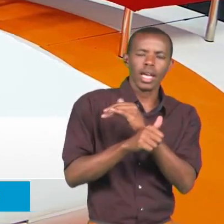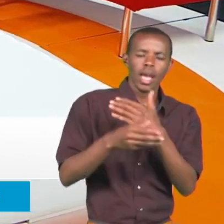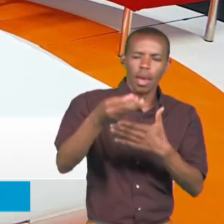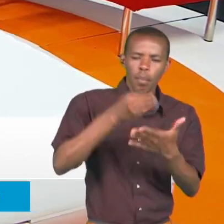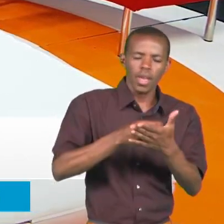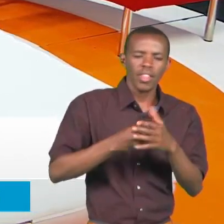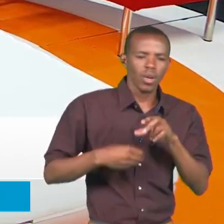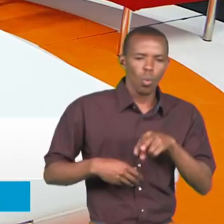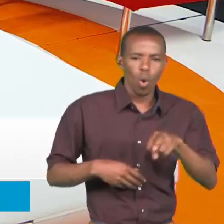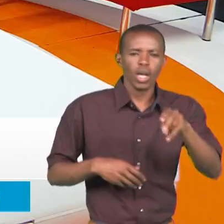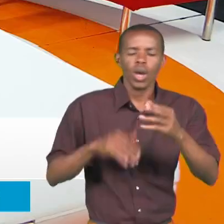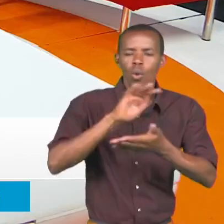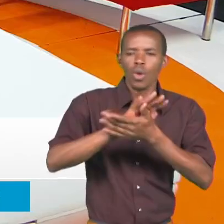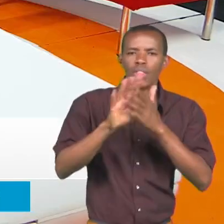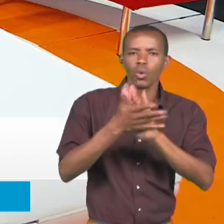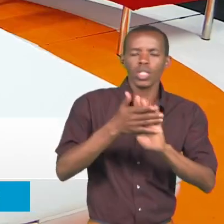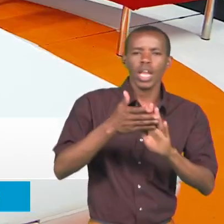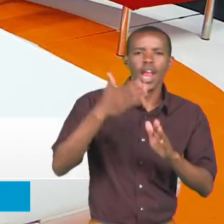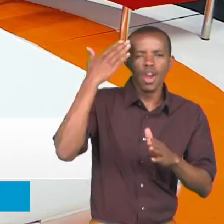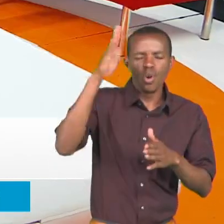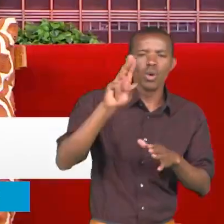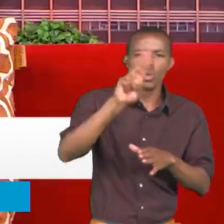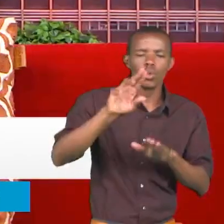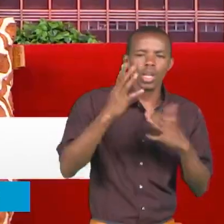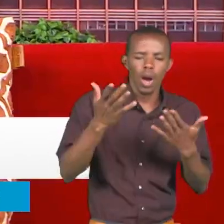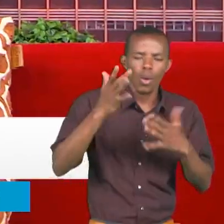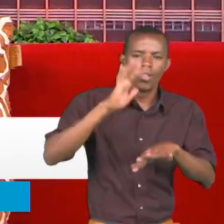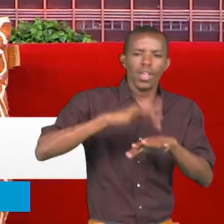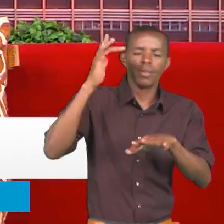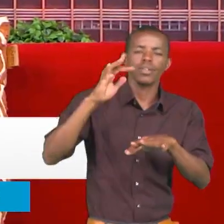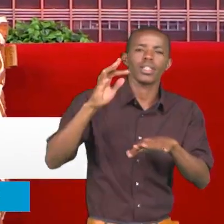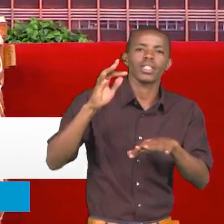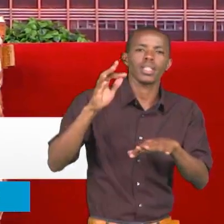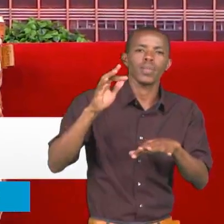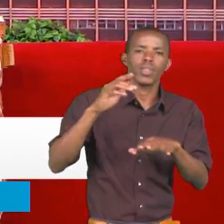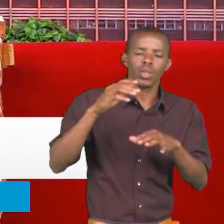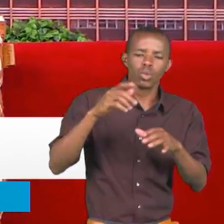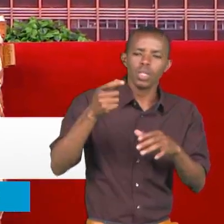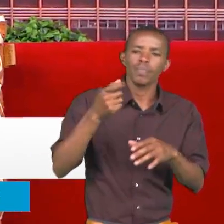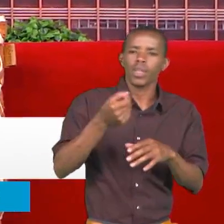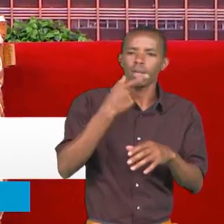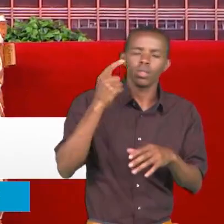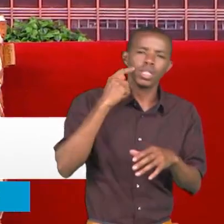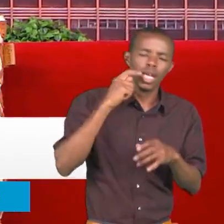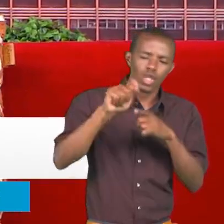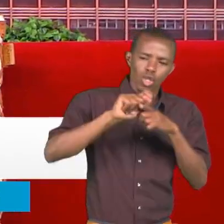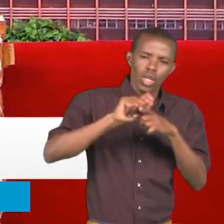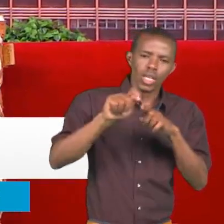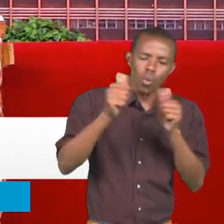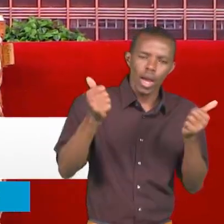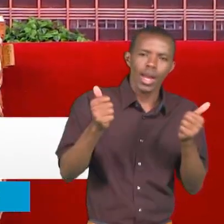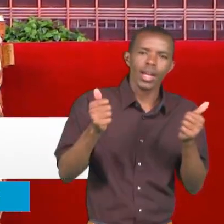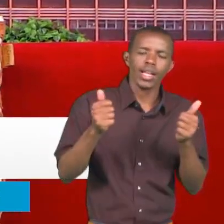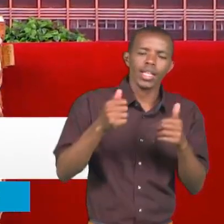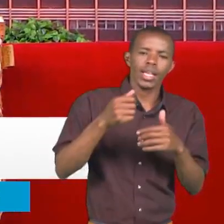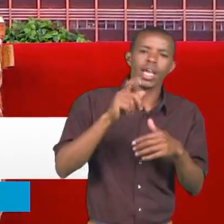with it without knowing how to use it, without knowing that there might be side effects, etc. So those pharmacists have been trained in terms of ensuring as they